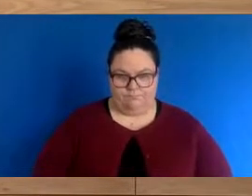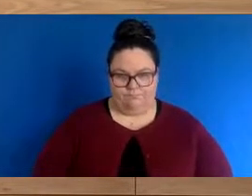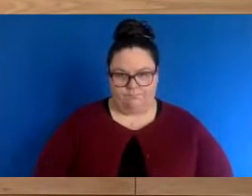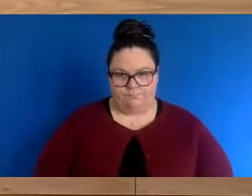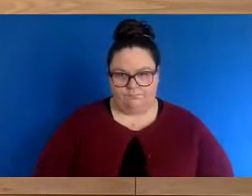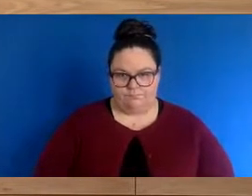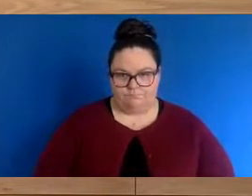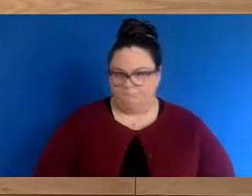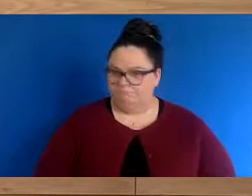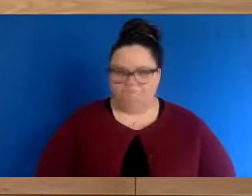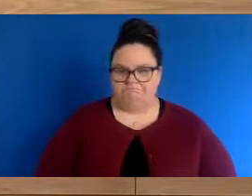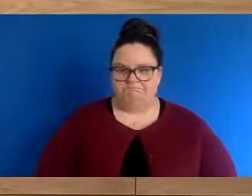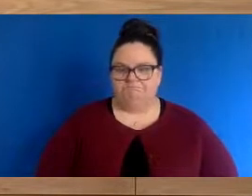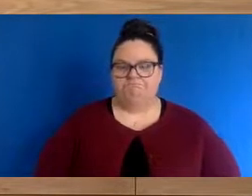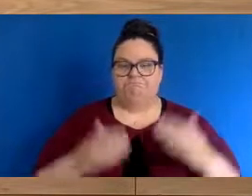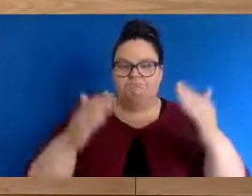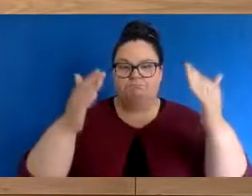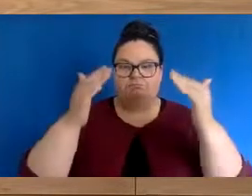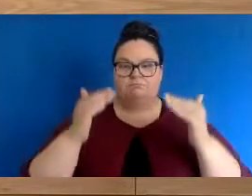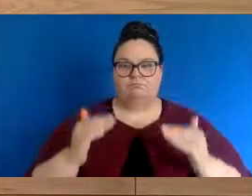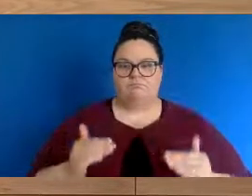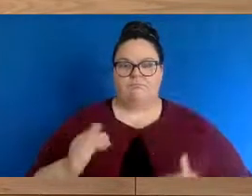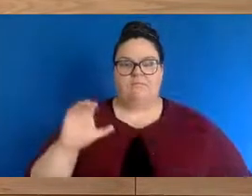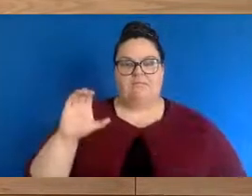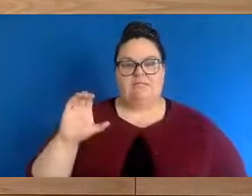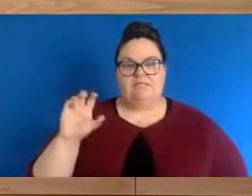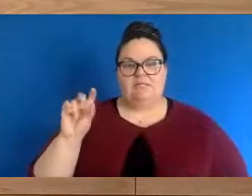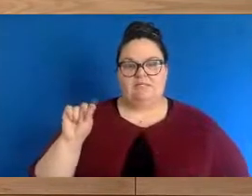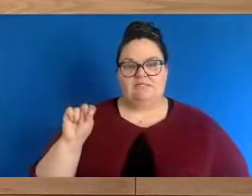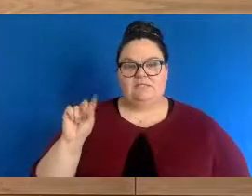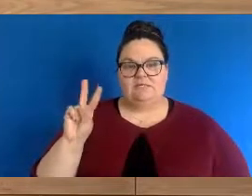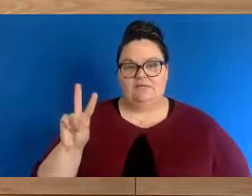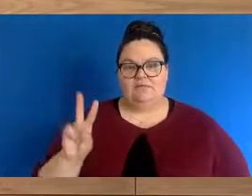We'll cycle back. Jennifer Baza, CTV.